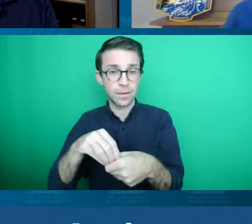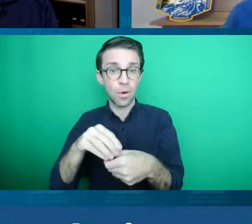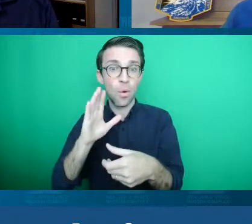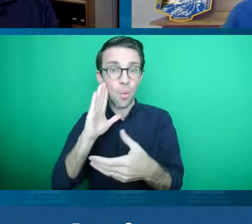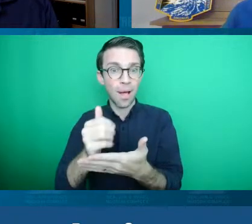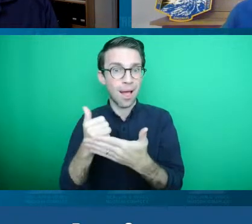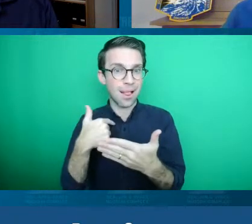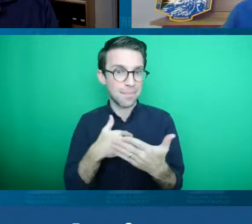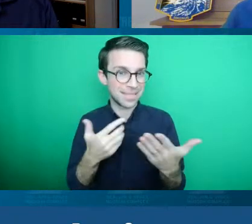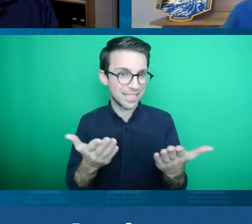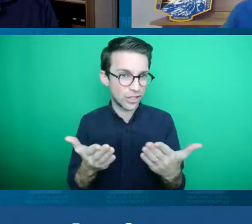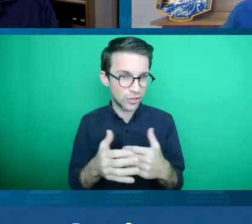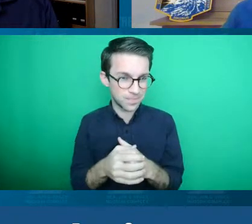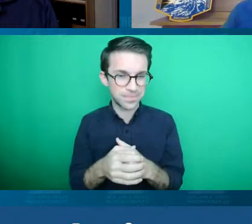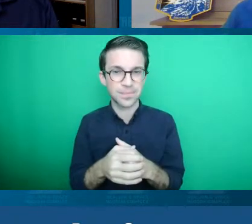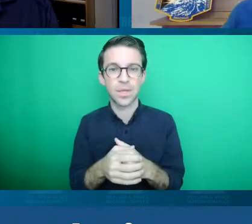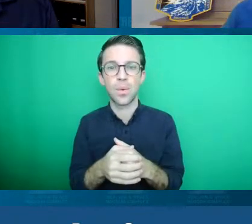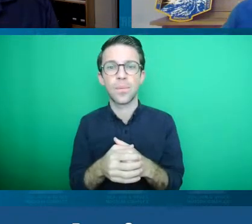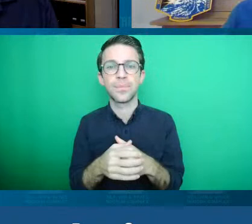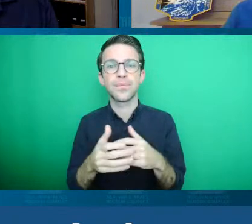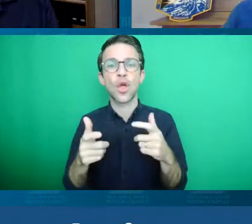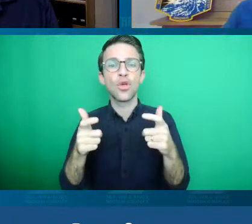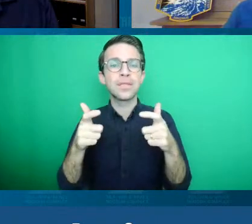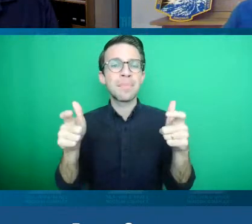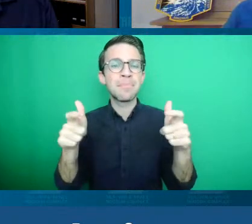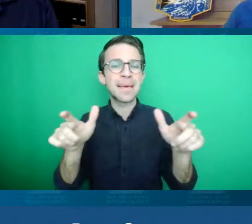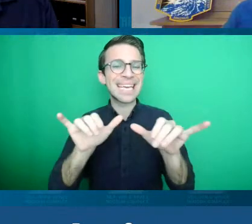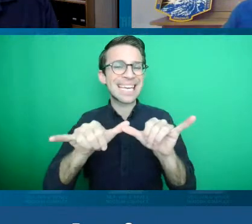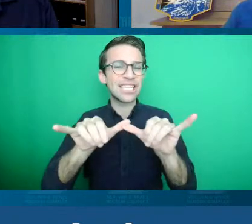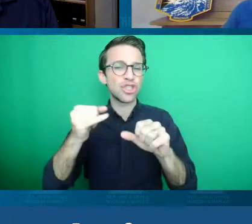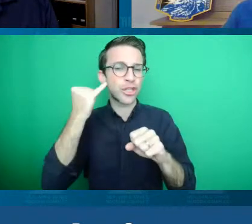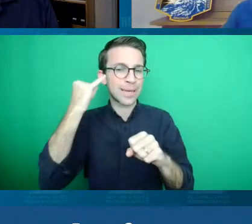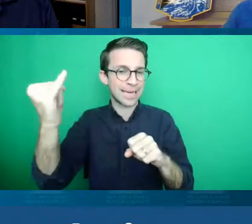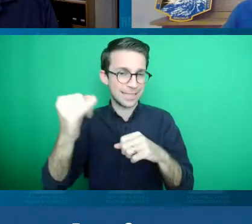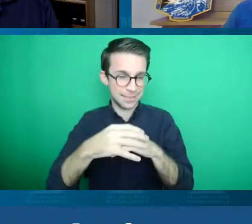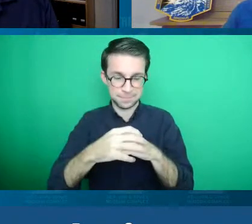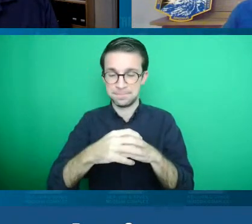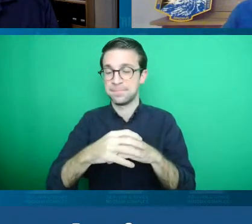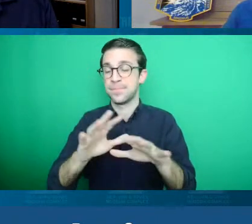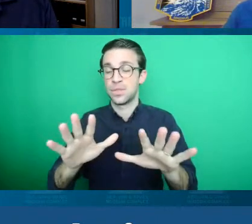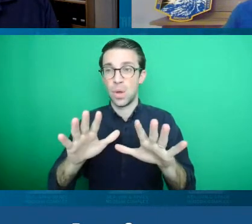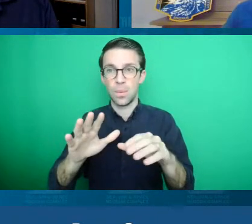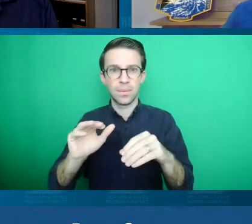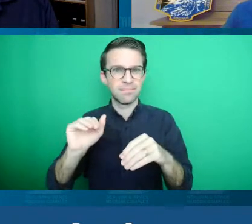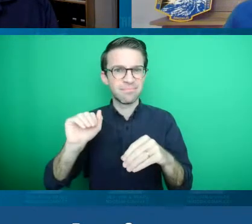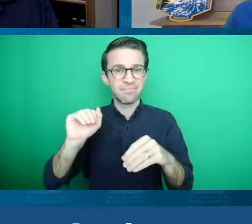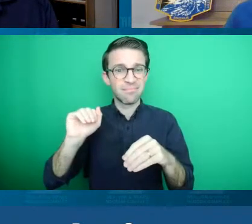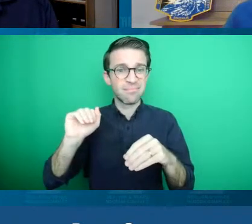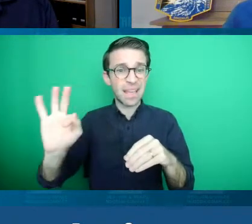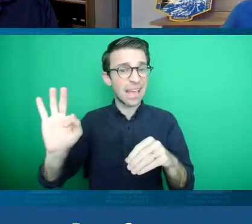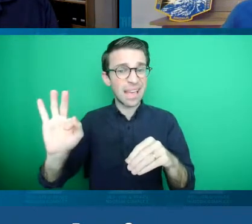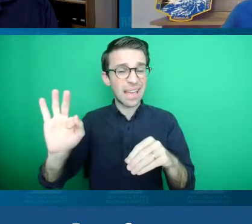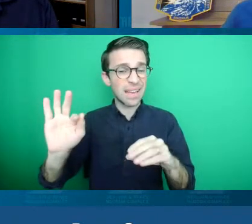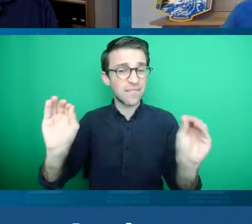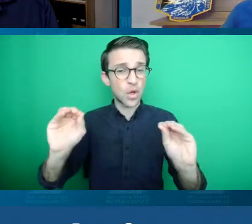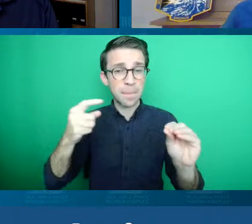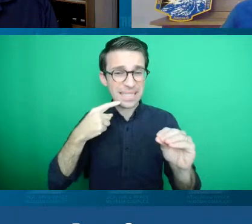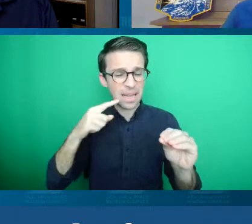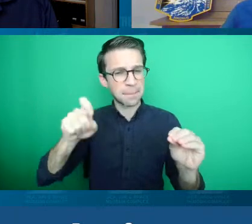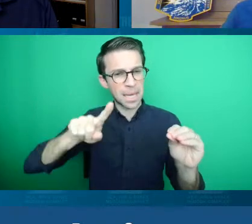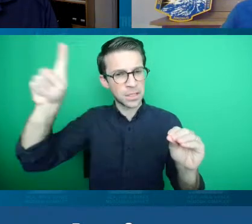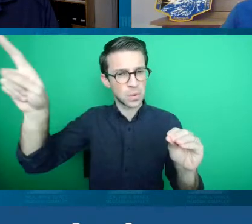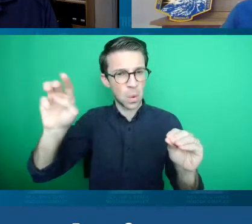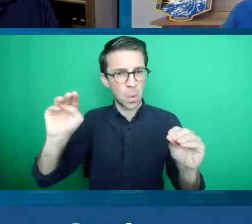so those big engineering ideas, the questions that you would never ask if you weren't in this position of